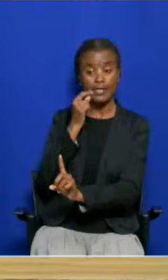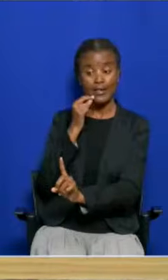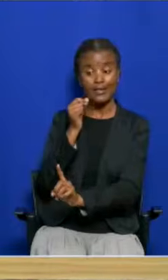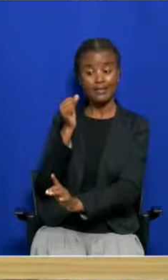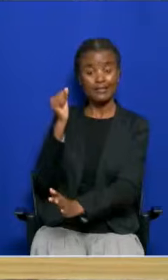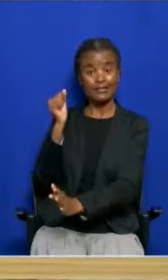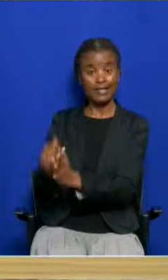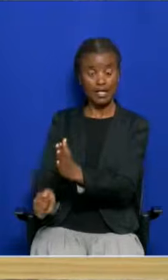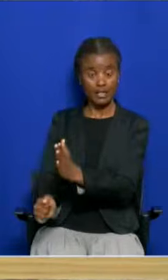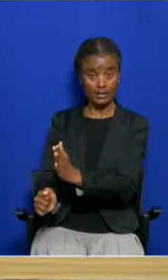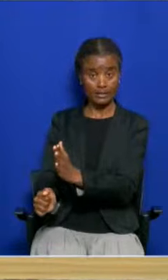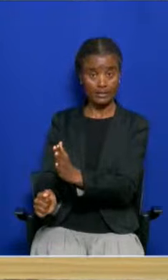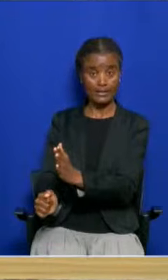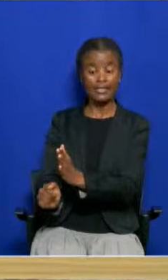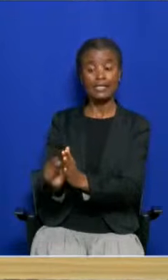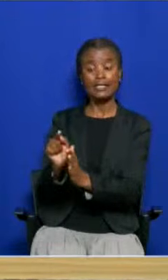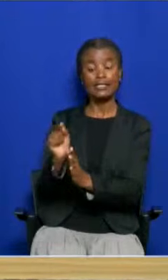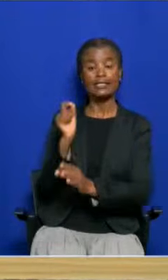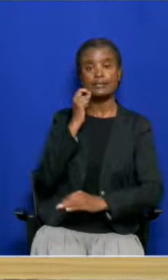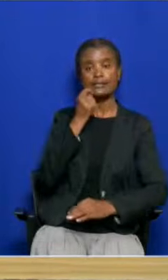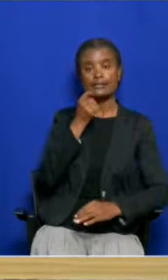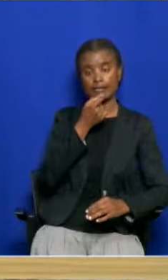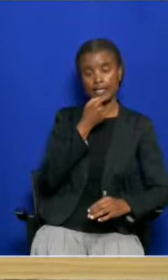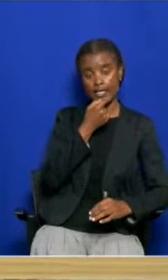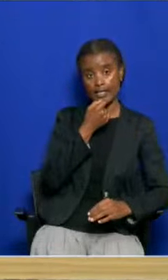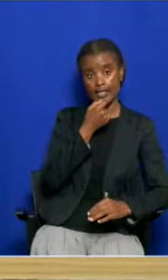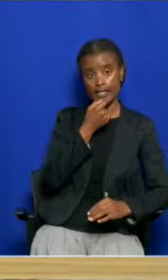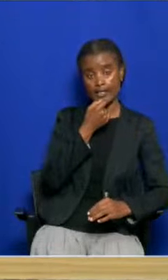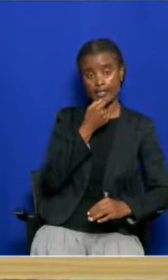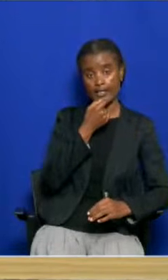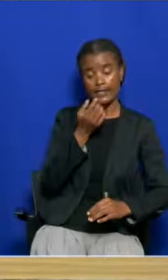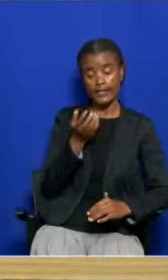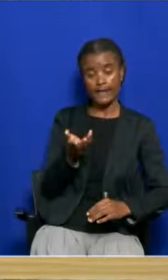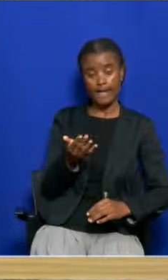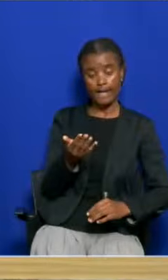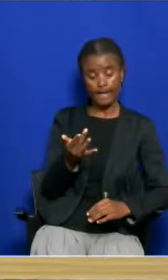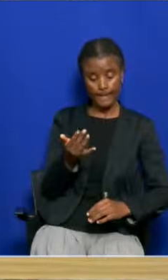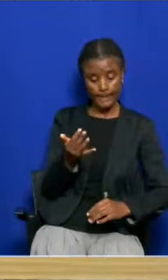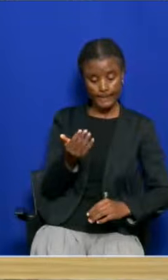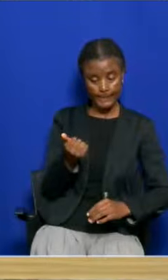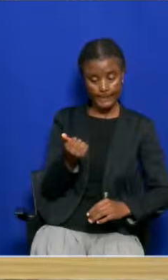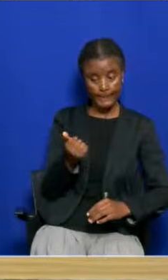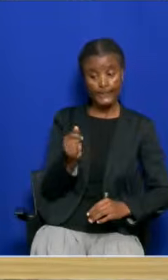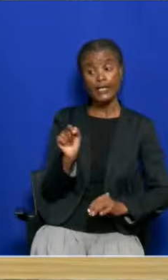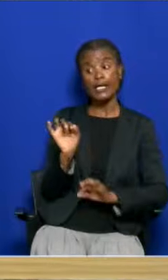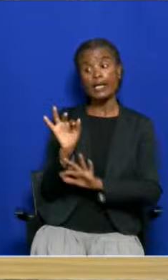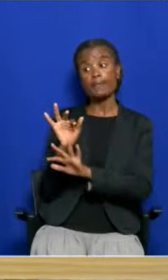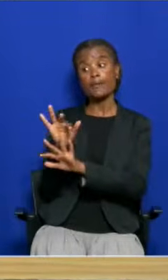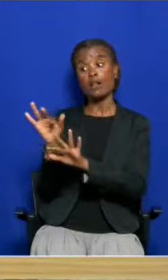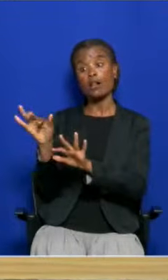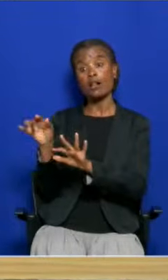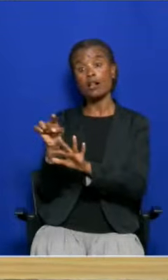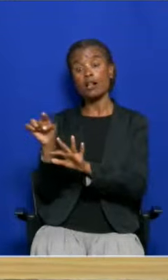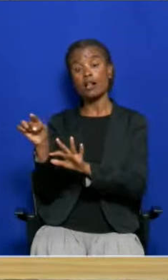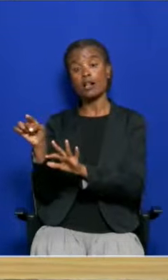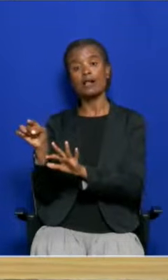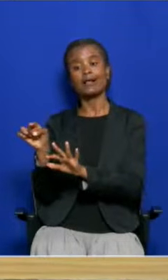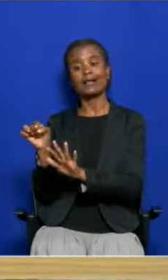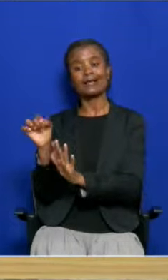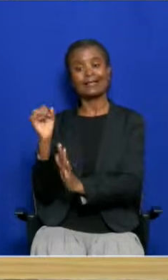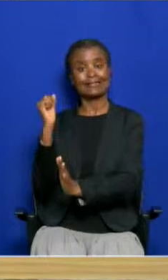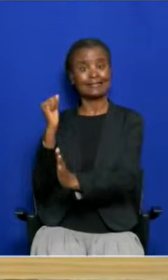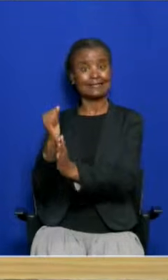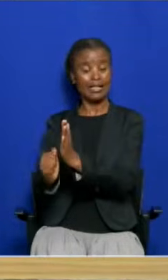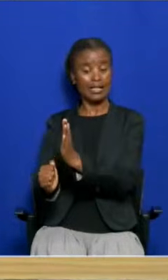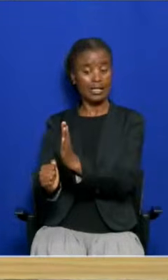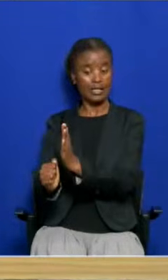that the people who committed that particular murder,